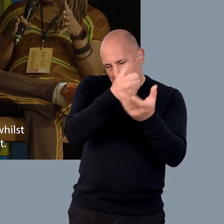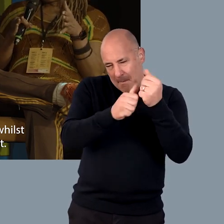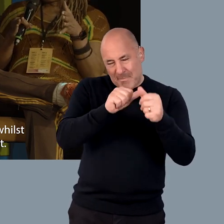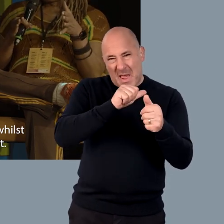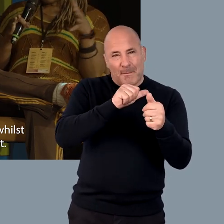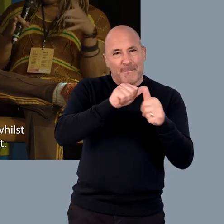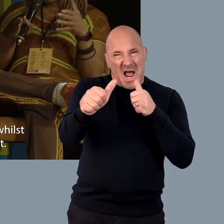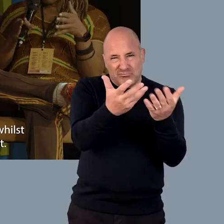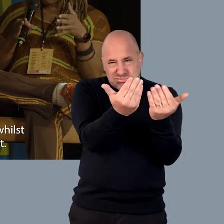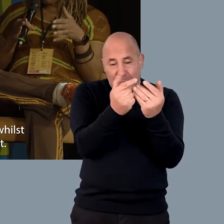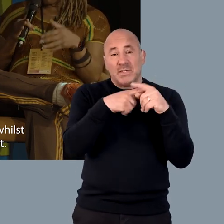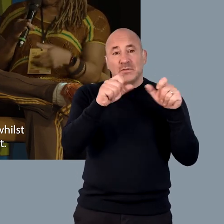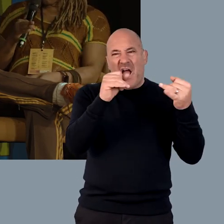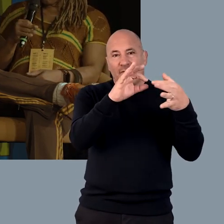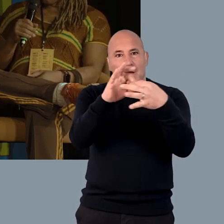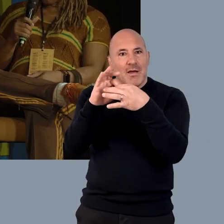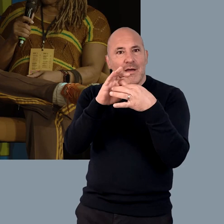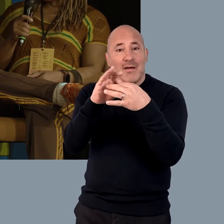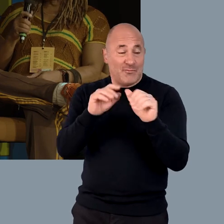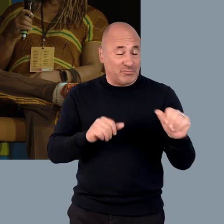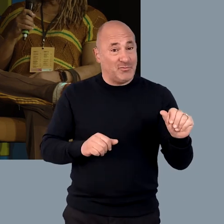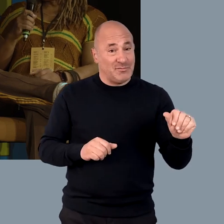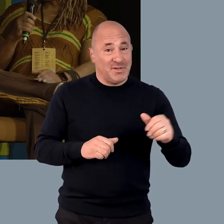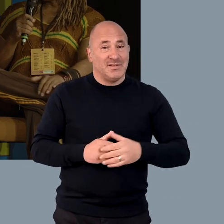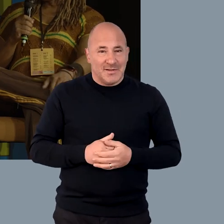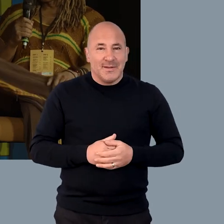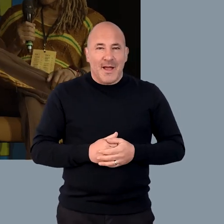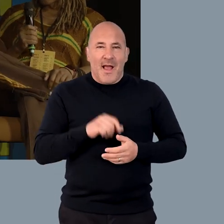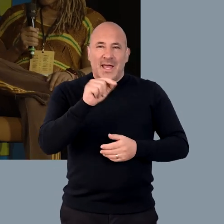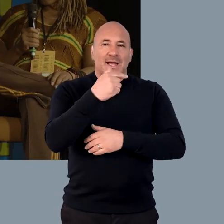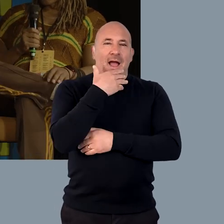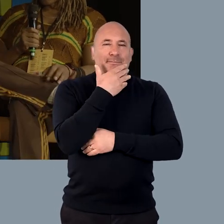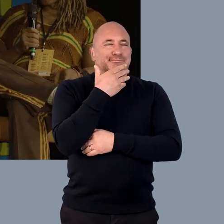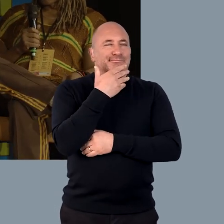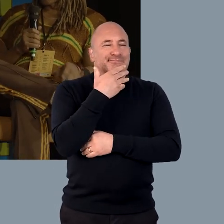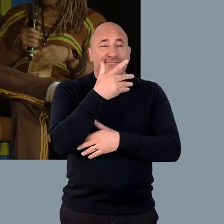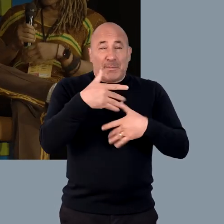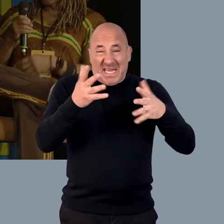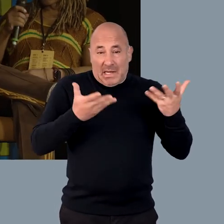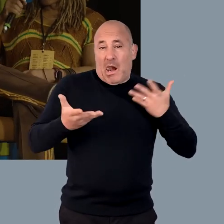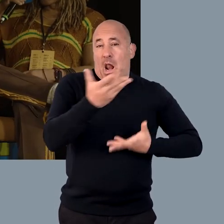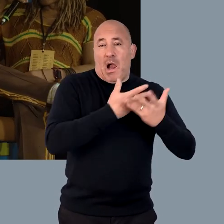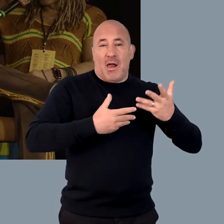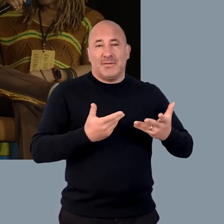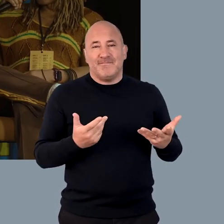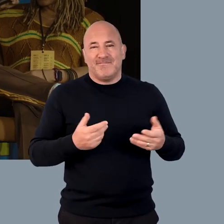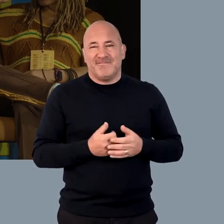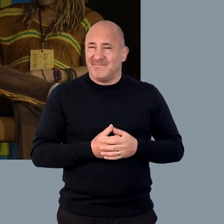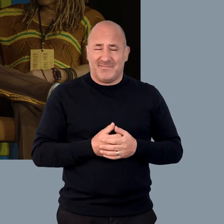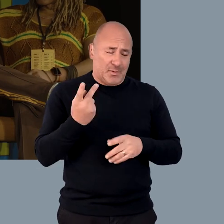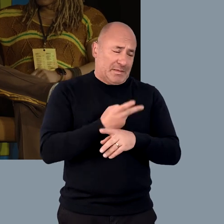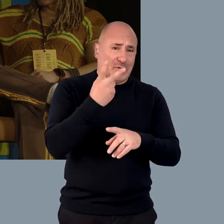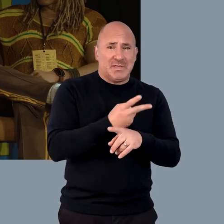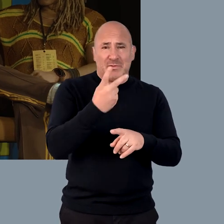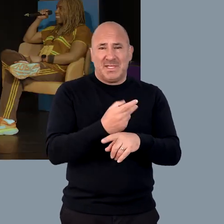creating something that has unity to it. Yeah. Yeah, and I think that kind of then that's like the It's